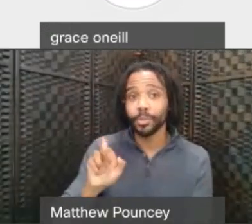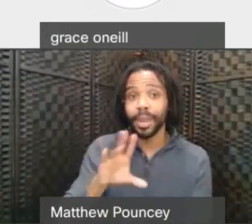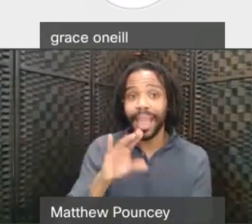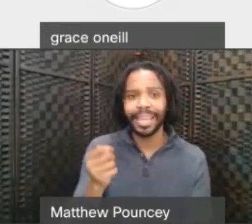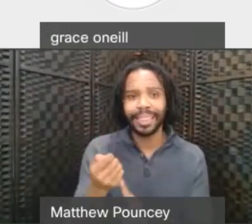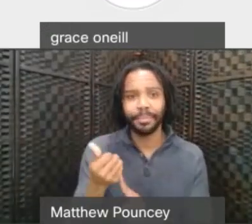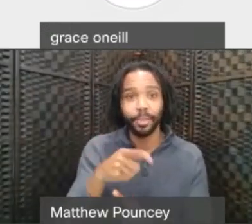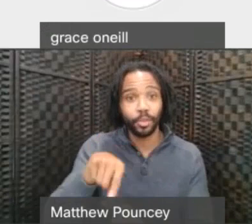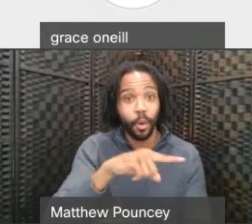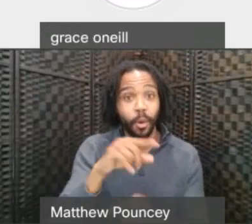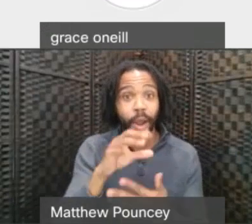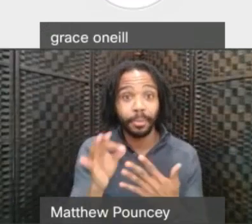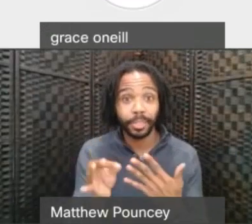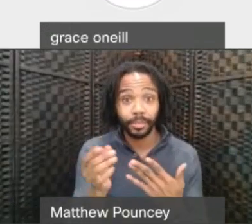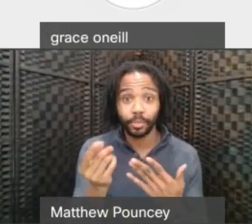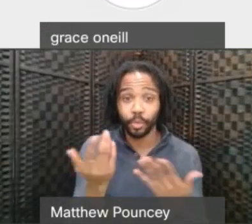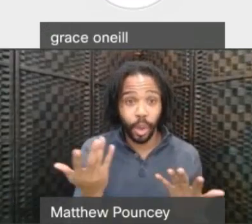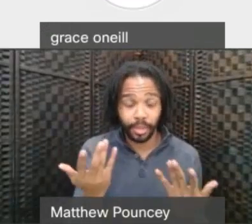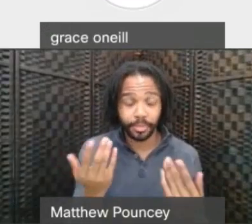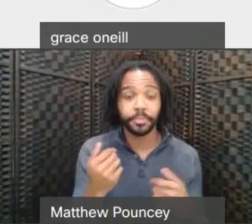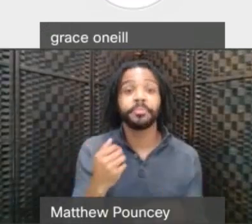ability to test